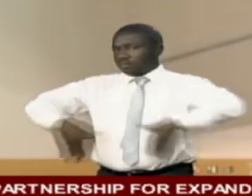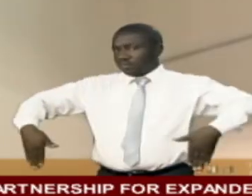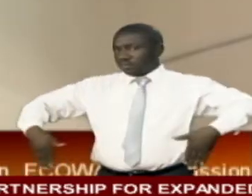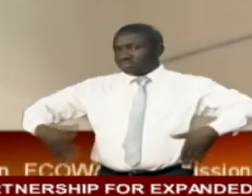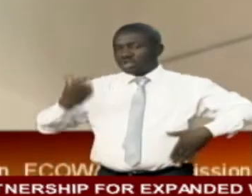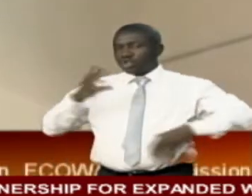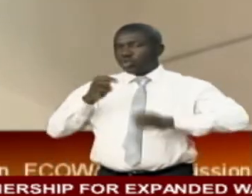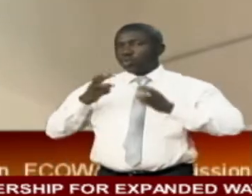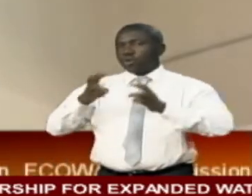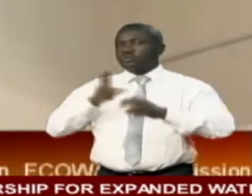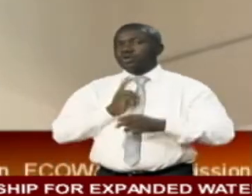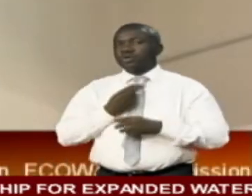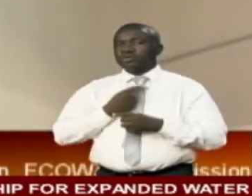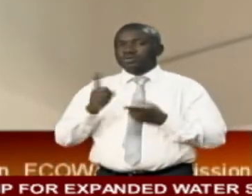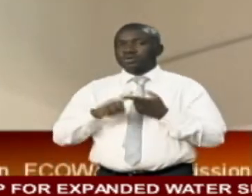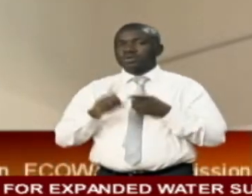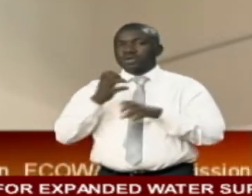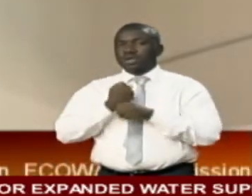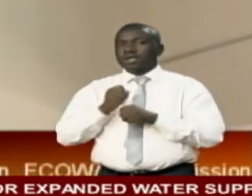elsewhere. You needed to have